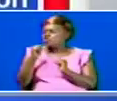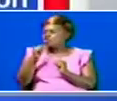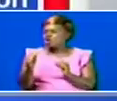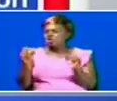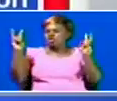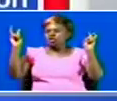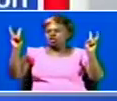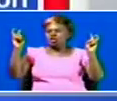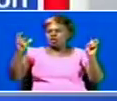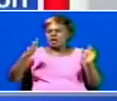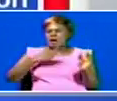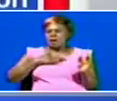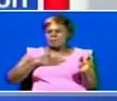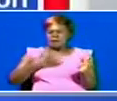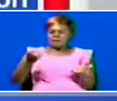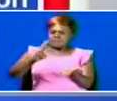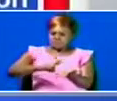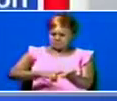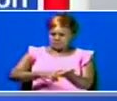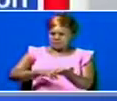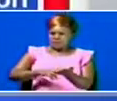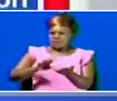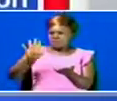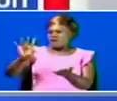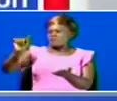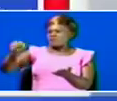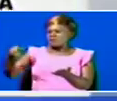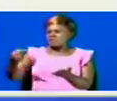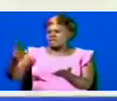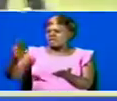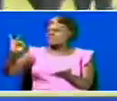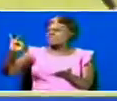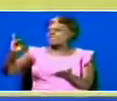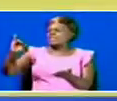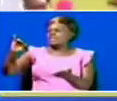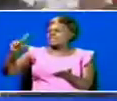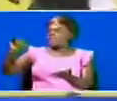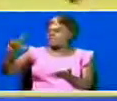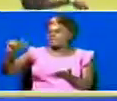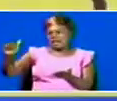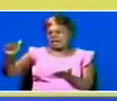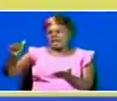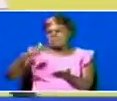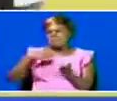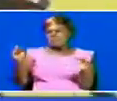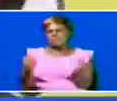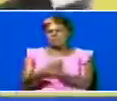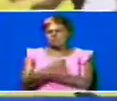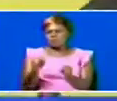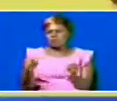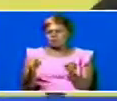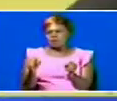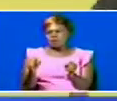our failing to register. I mean, 5,000 dirhams for the union is not it's not an amount that I would say